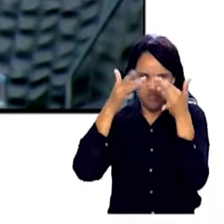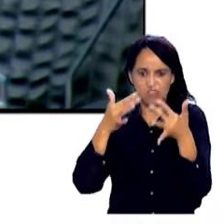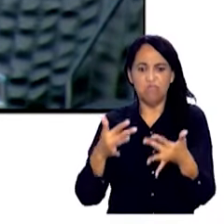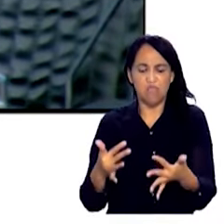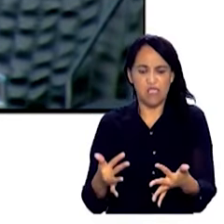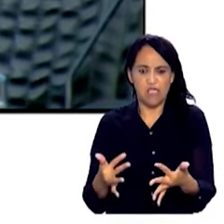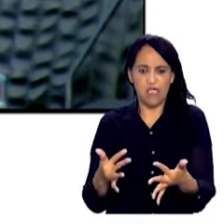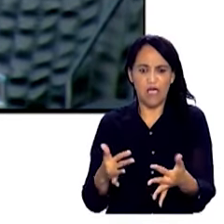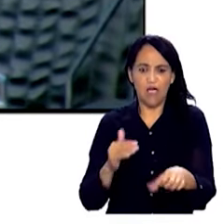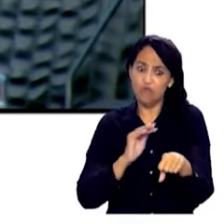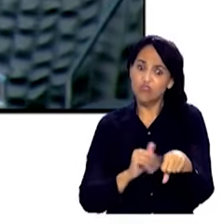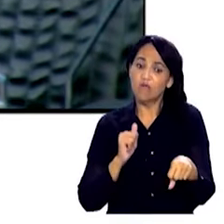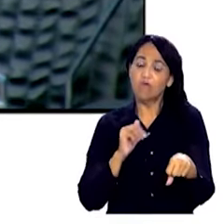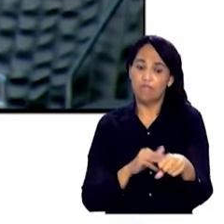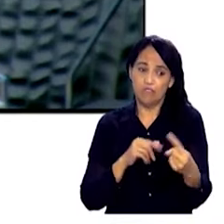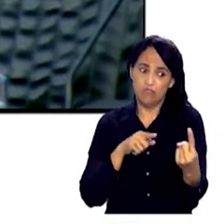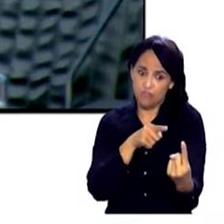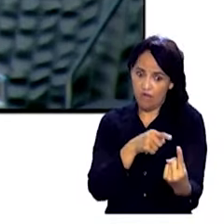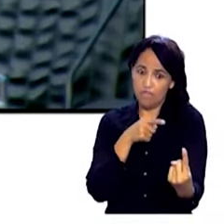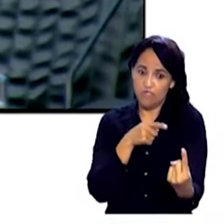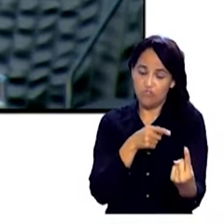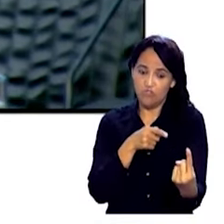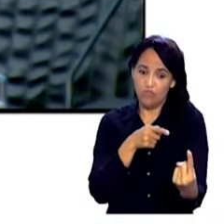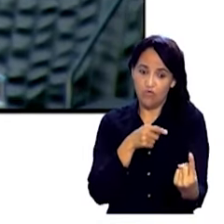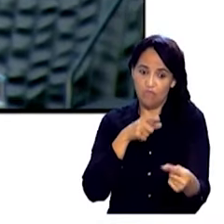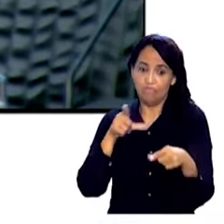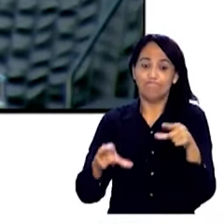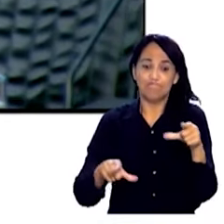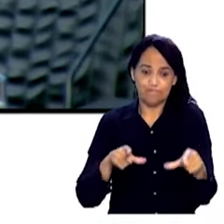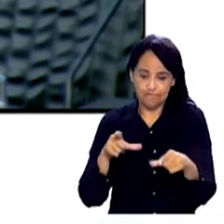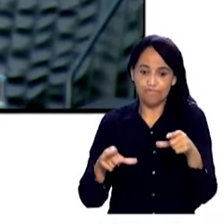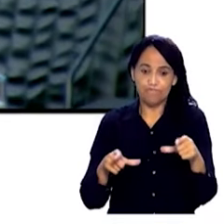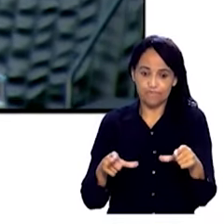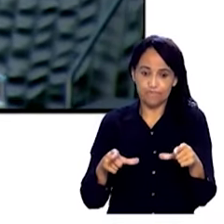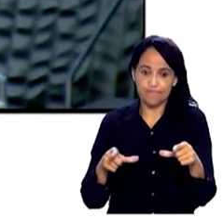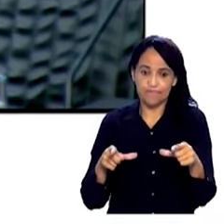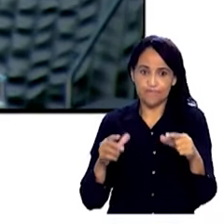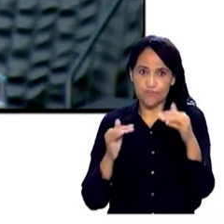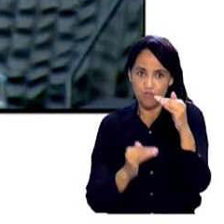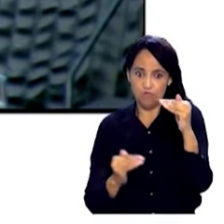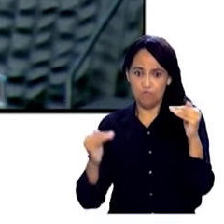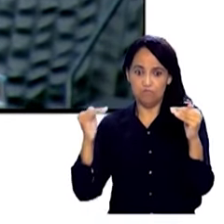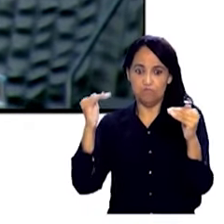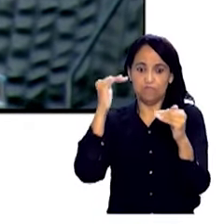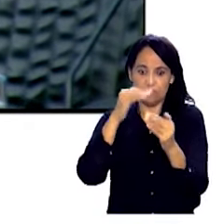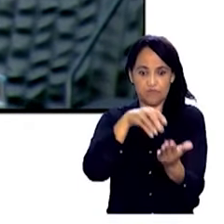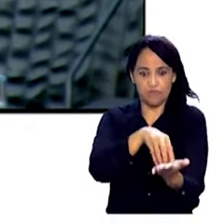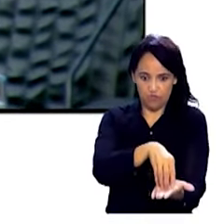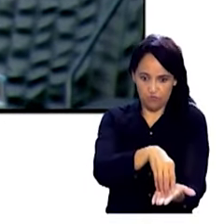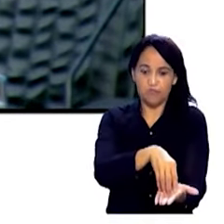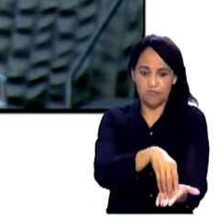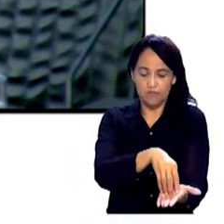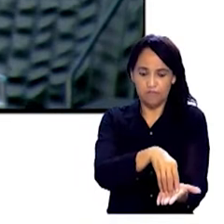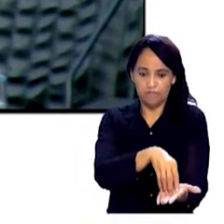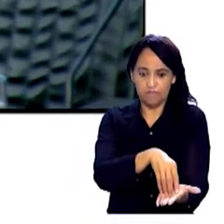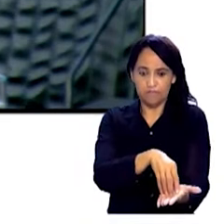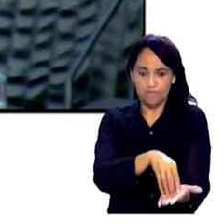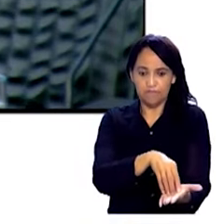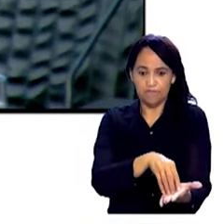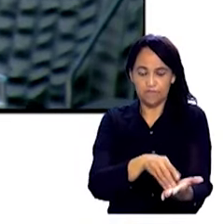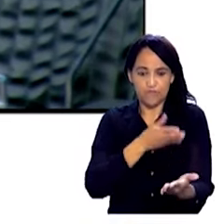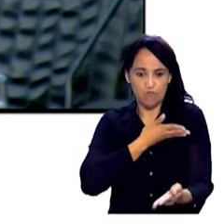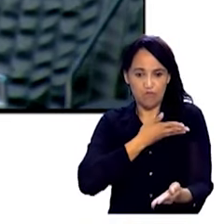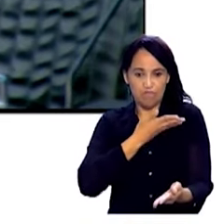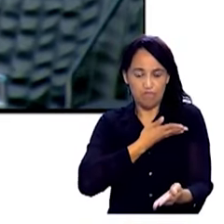recent example President George Bush nominated harriet Myers a Close personal friend but later withdrew her